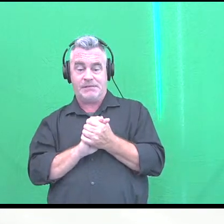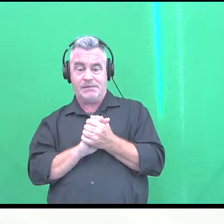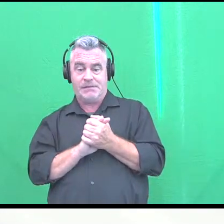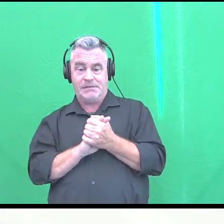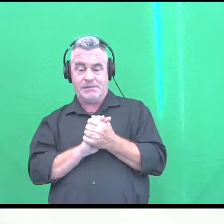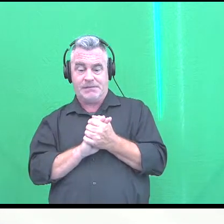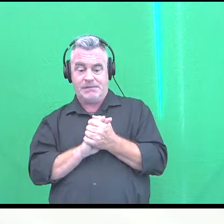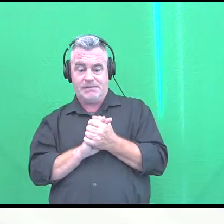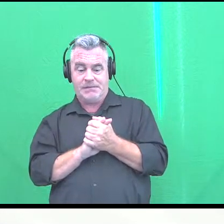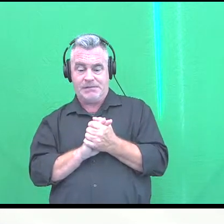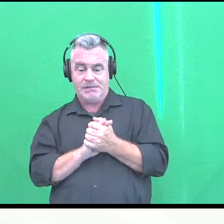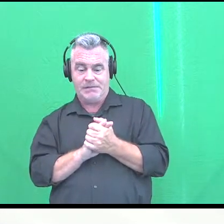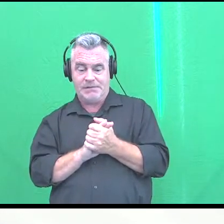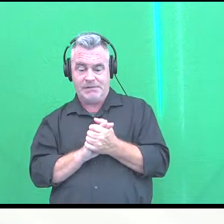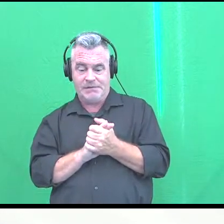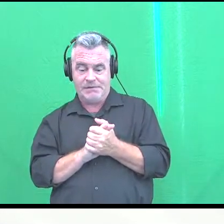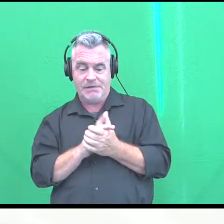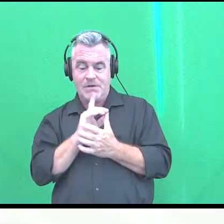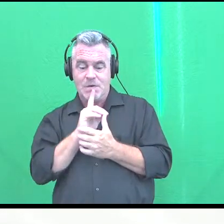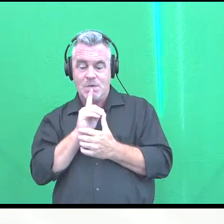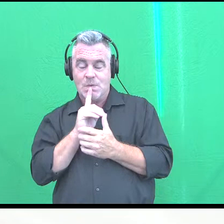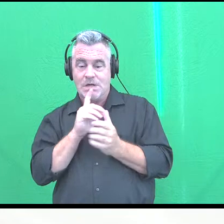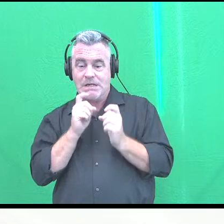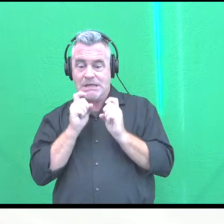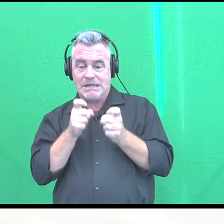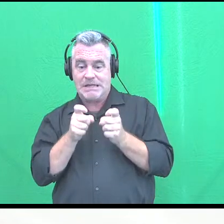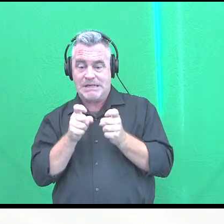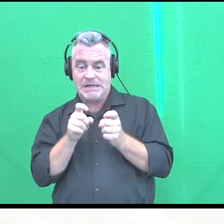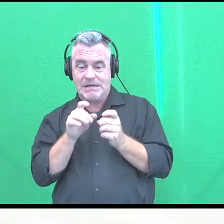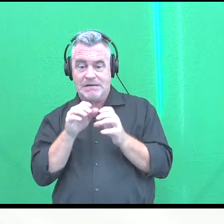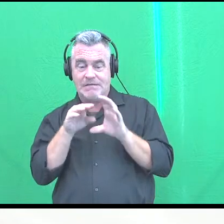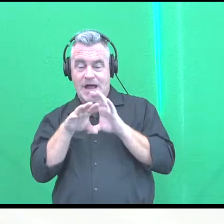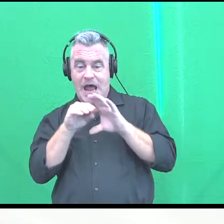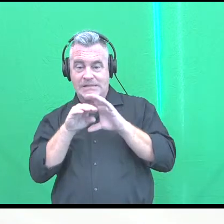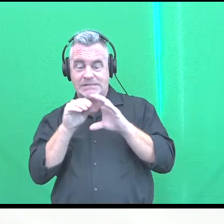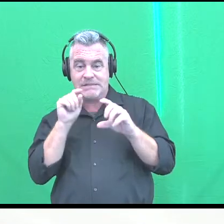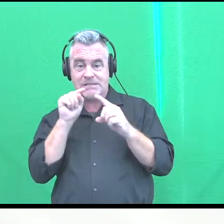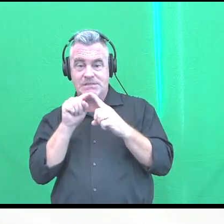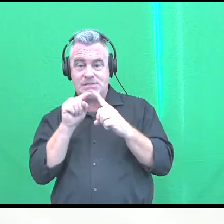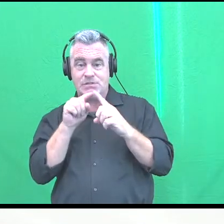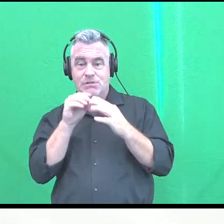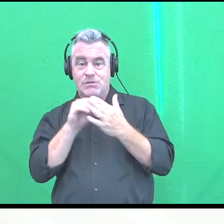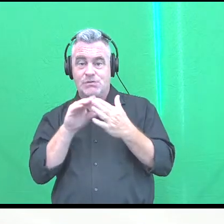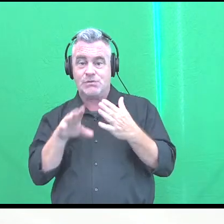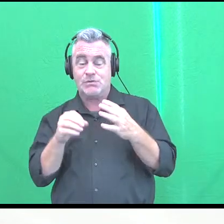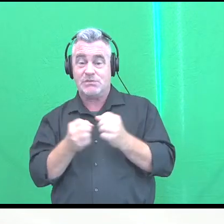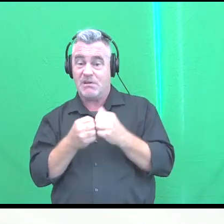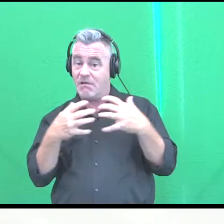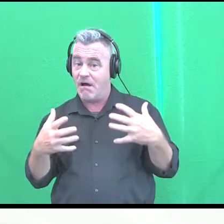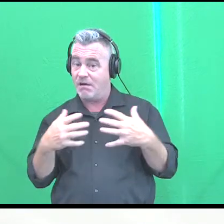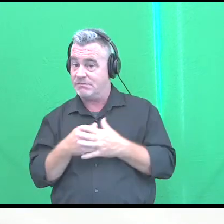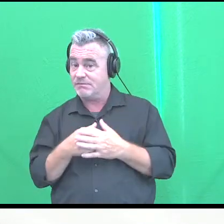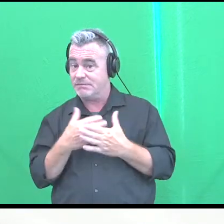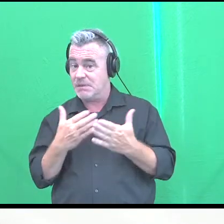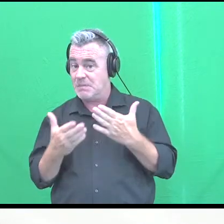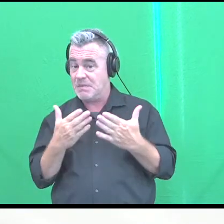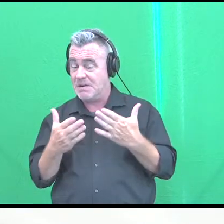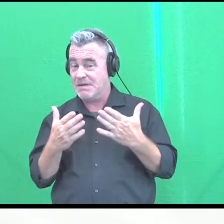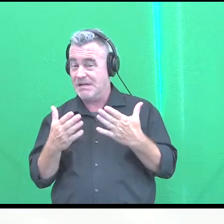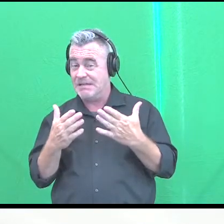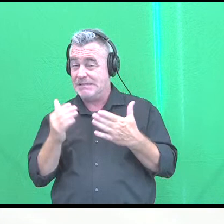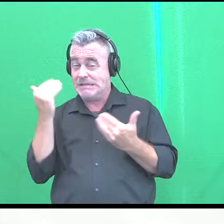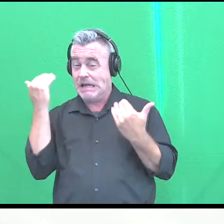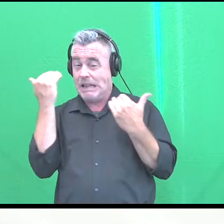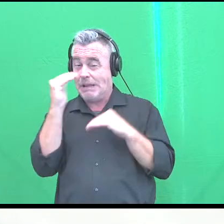to reach and really give access to as many students as possible is perhaps hampered because we